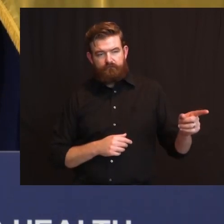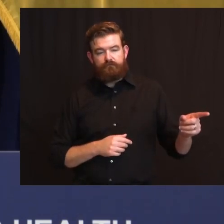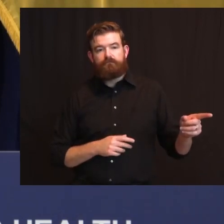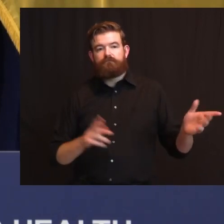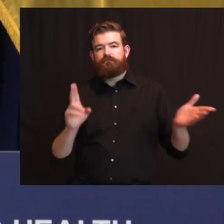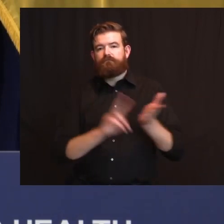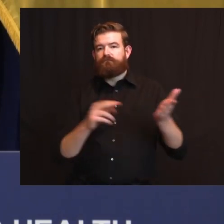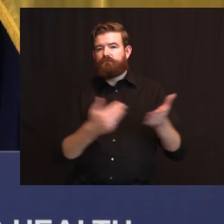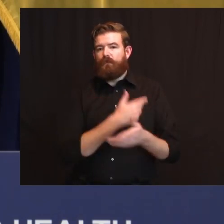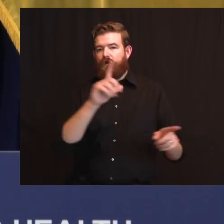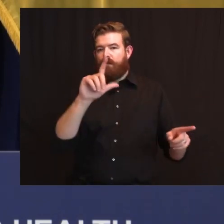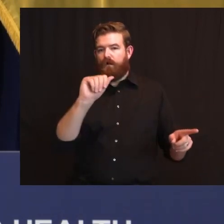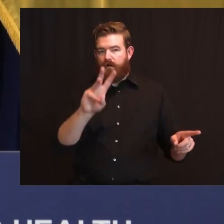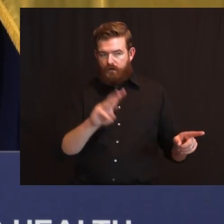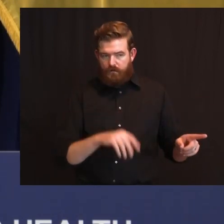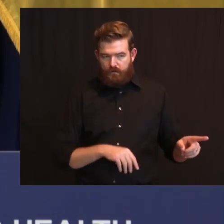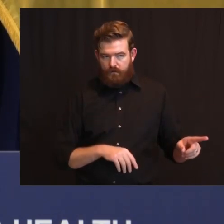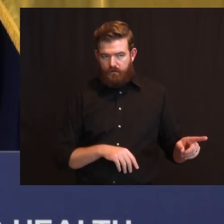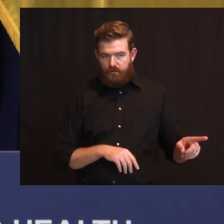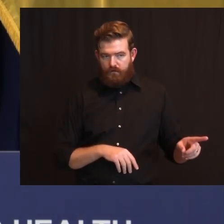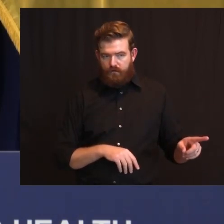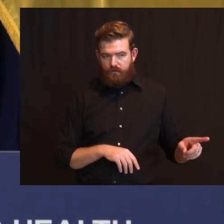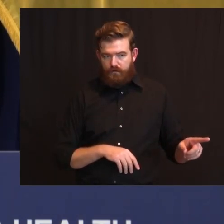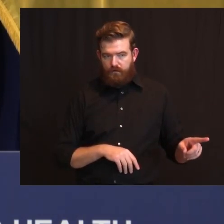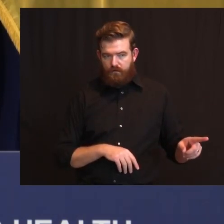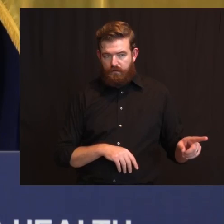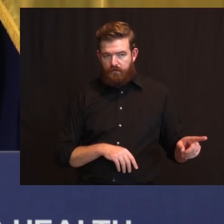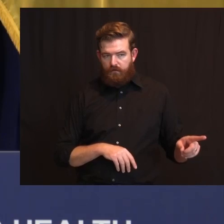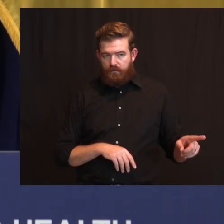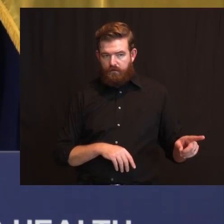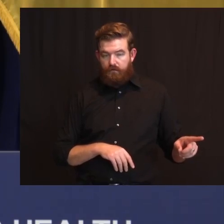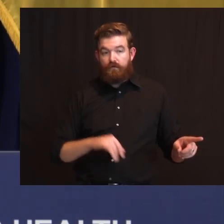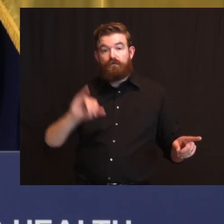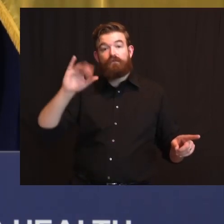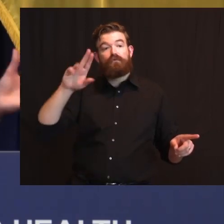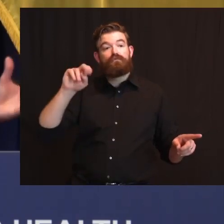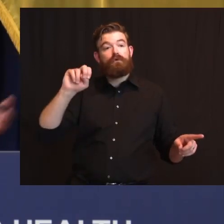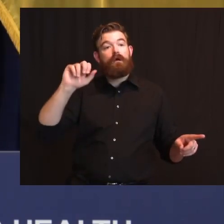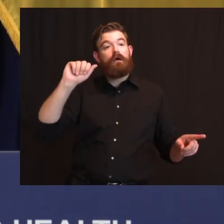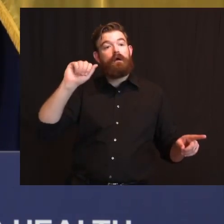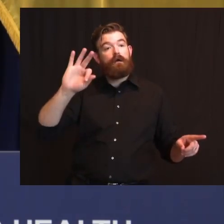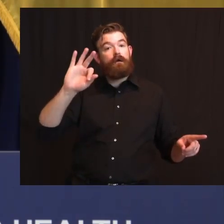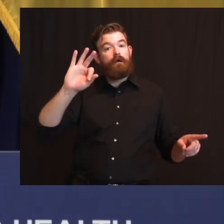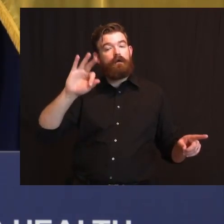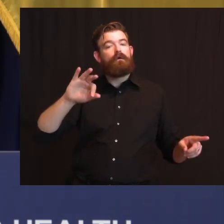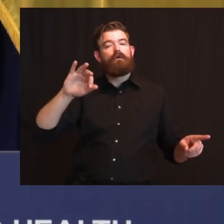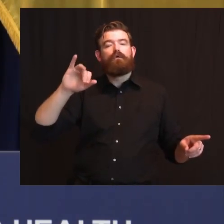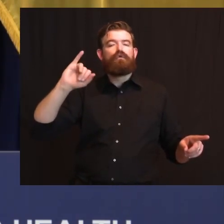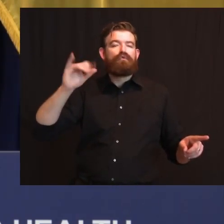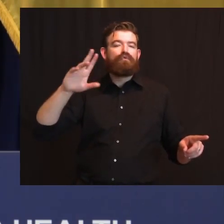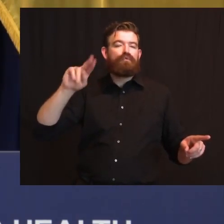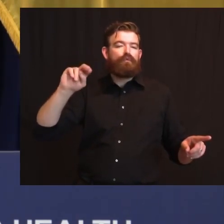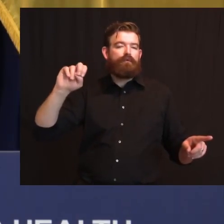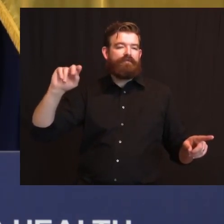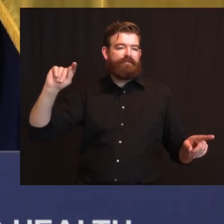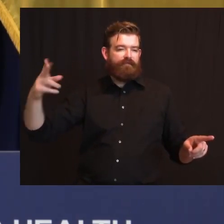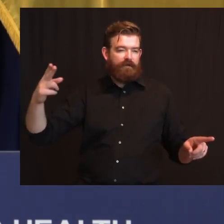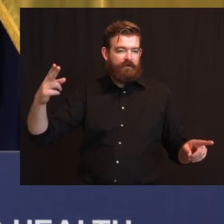year, regardless of when the actual 19th of June occurs. So I wanted to get that off my chest because it was way cool. So it was way